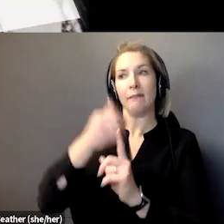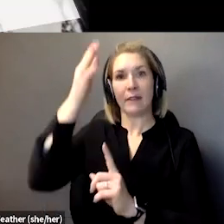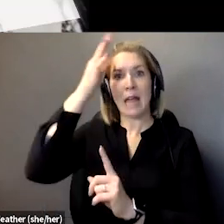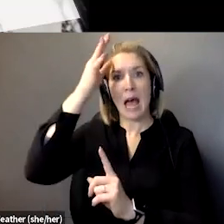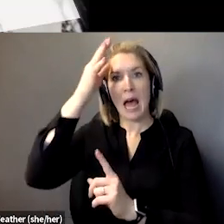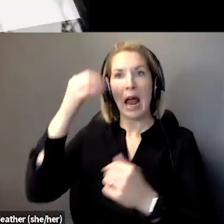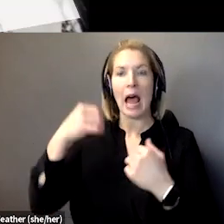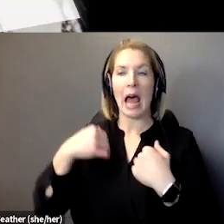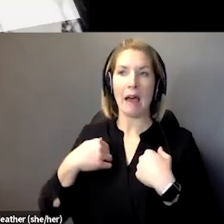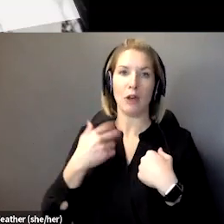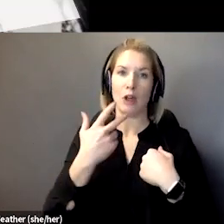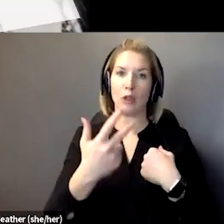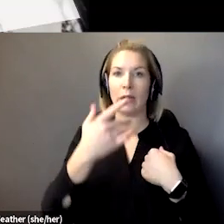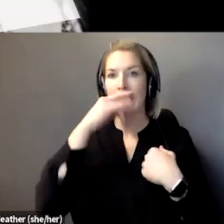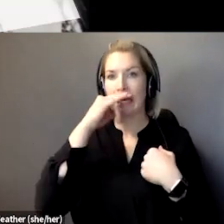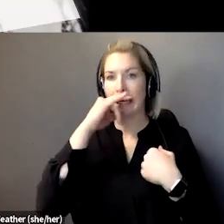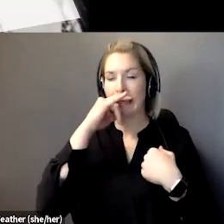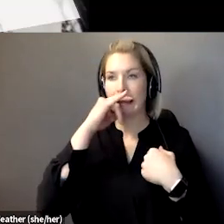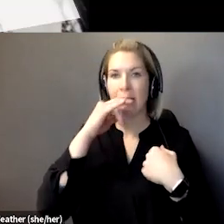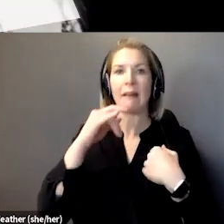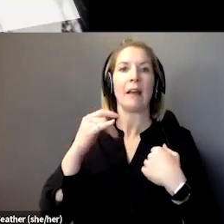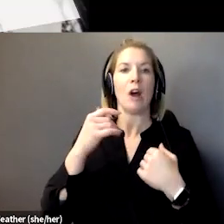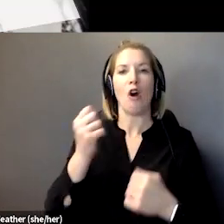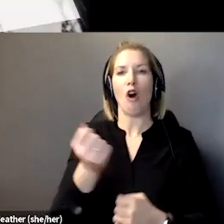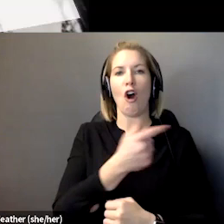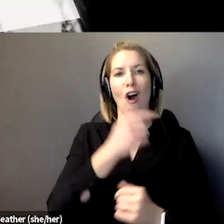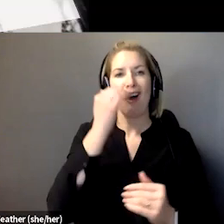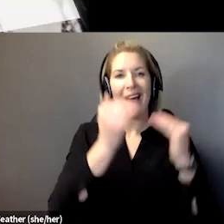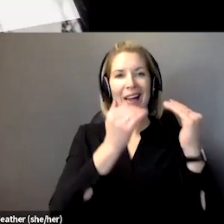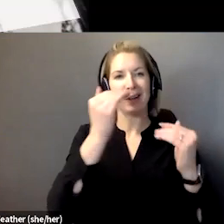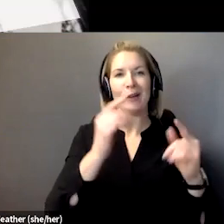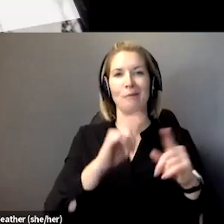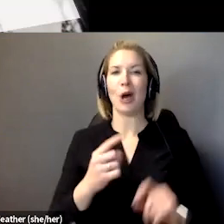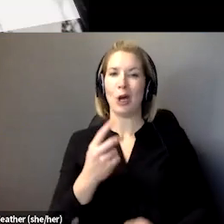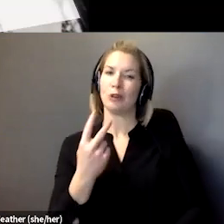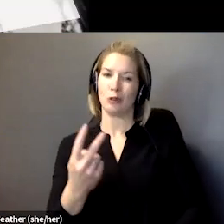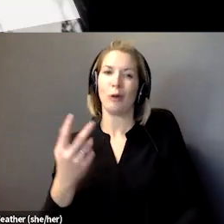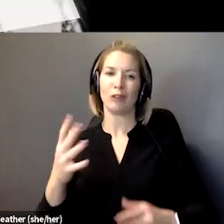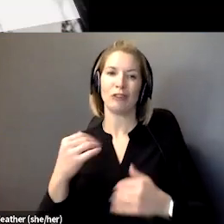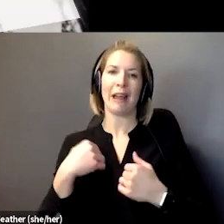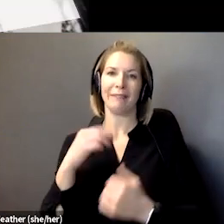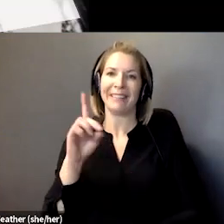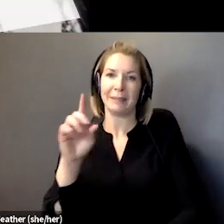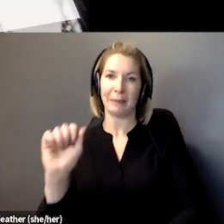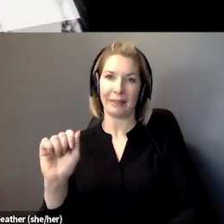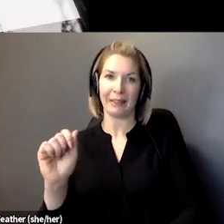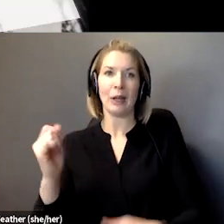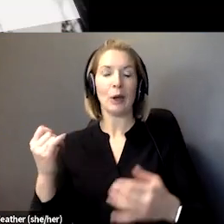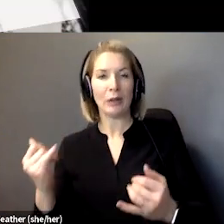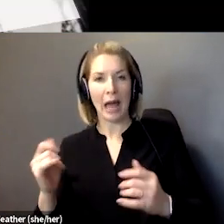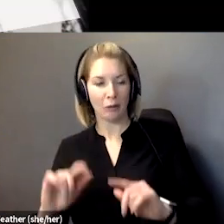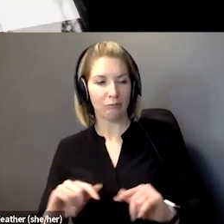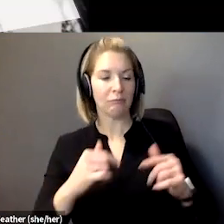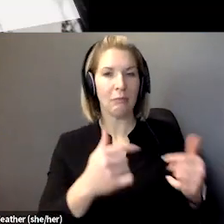whom have disabilities. So now over to you, Michael and